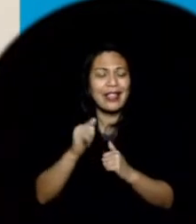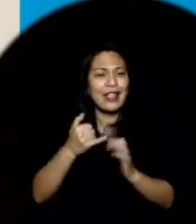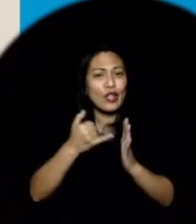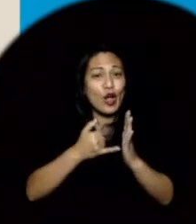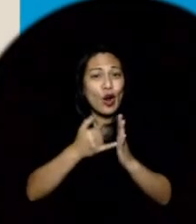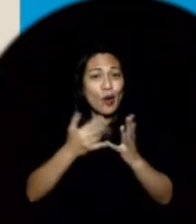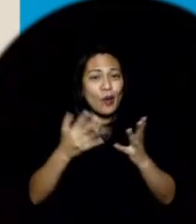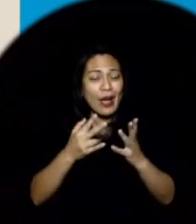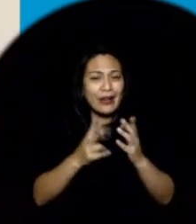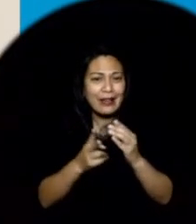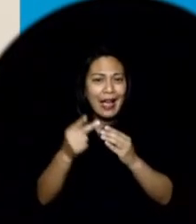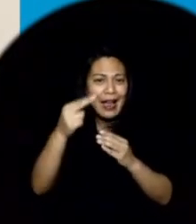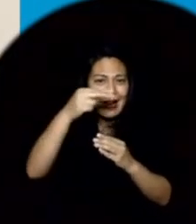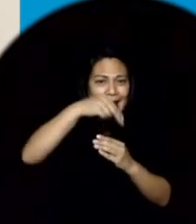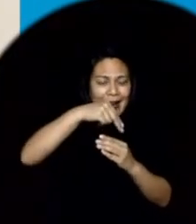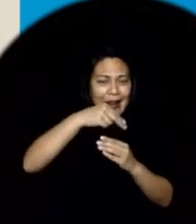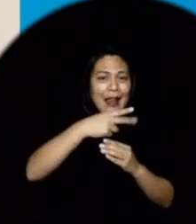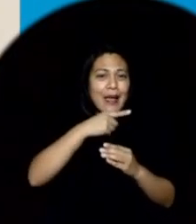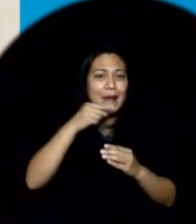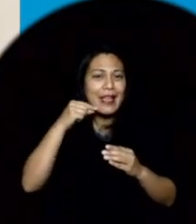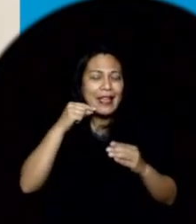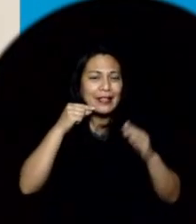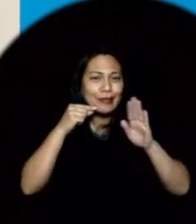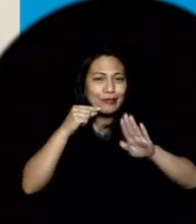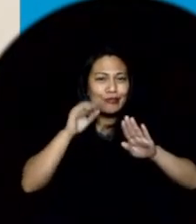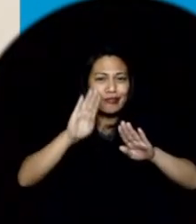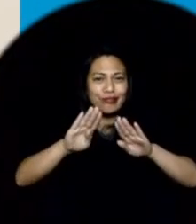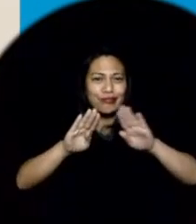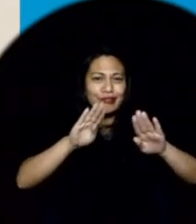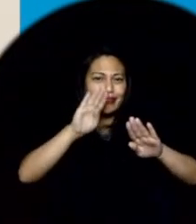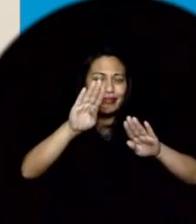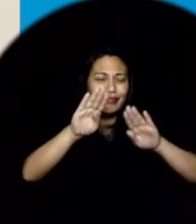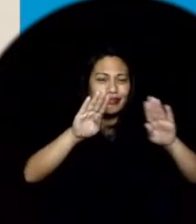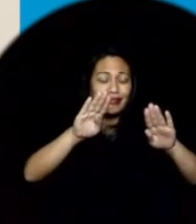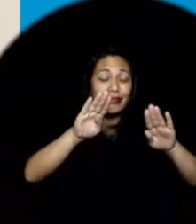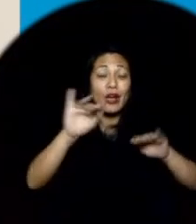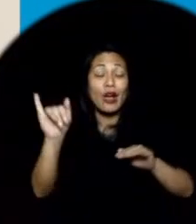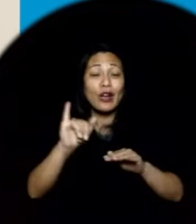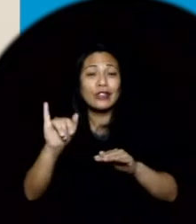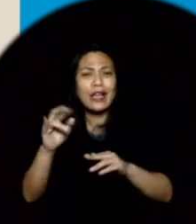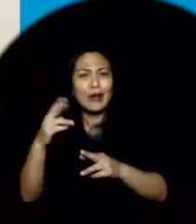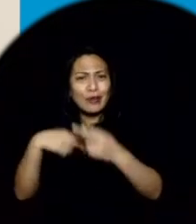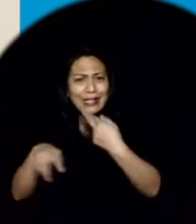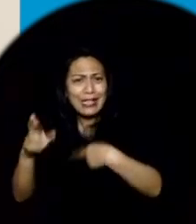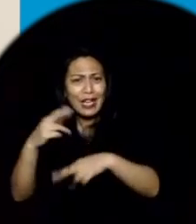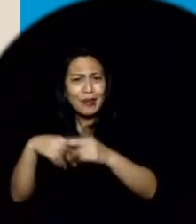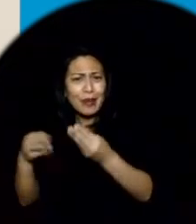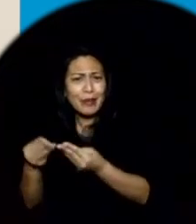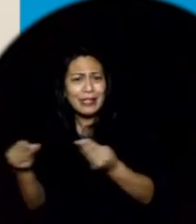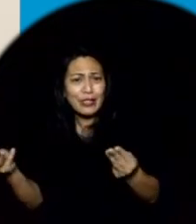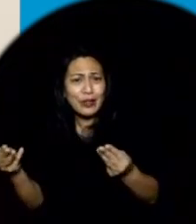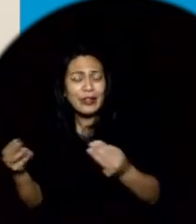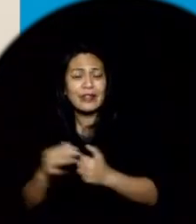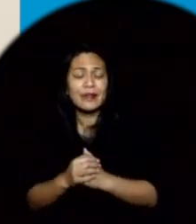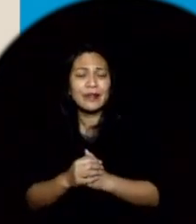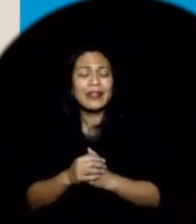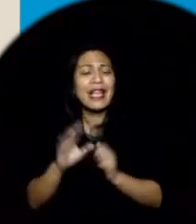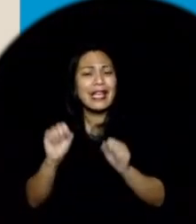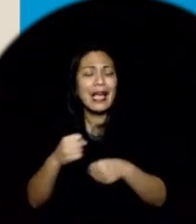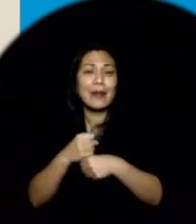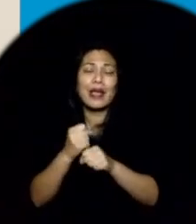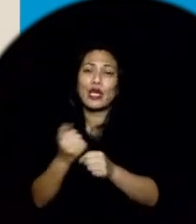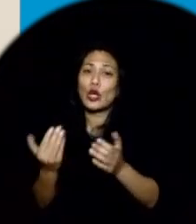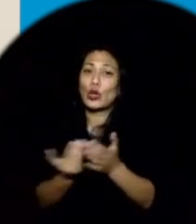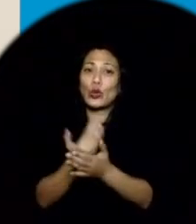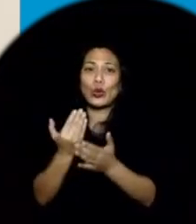Collage is the art of cutting and pasting, of taking photographs, old papers, even recyclables, and making a new